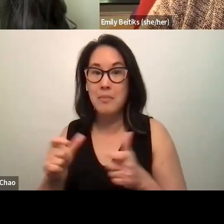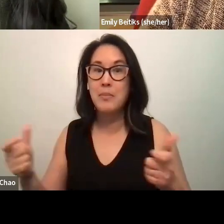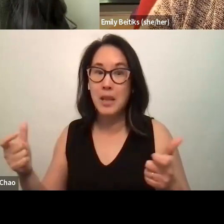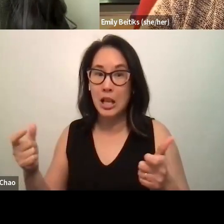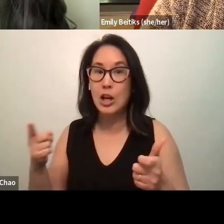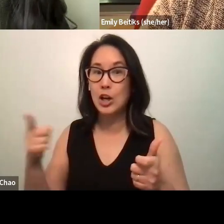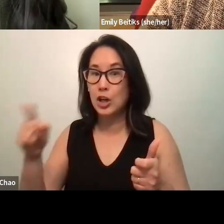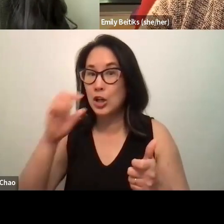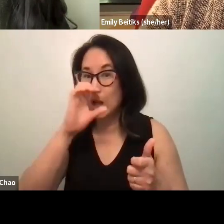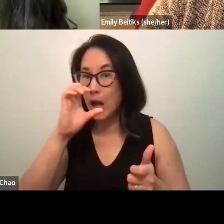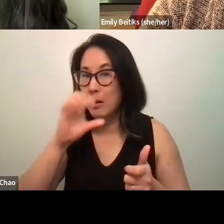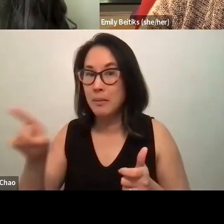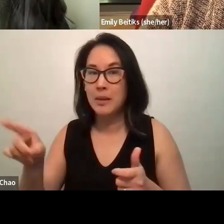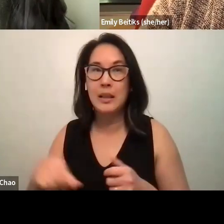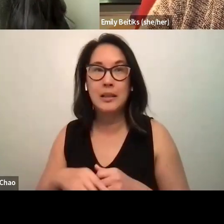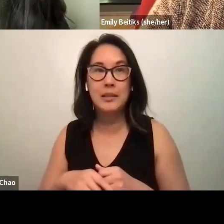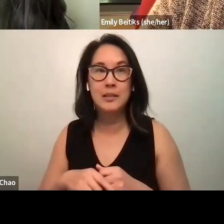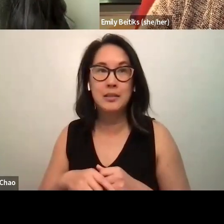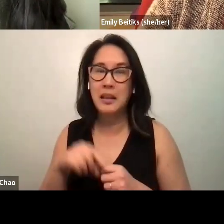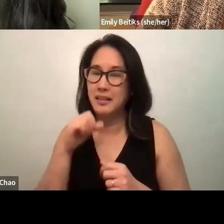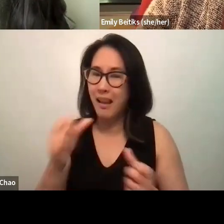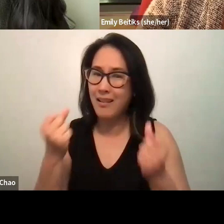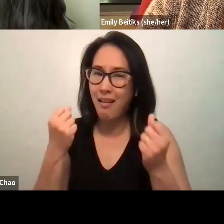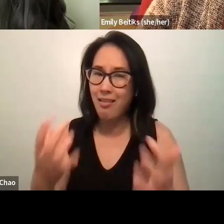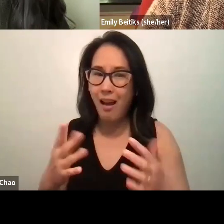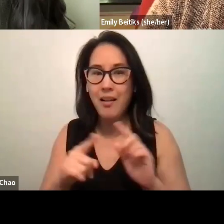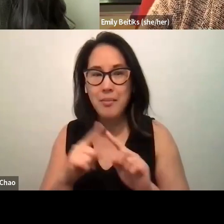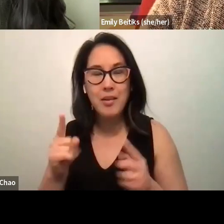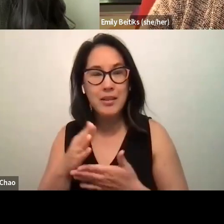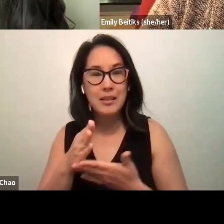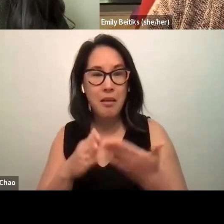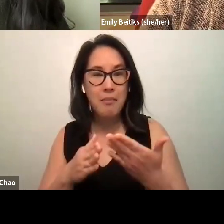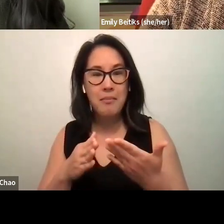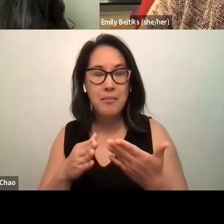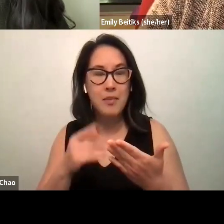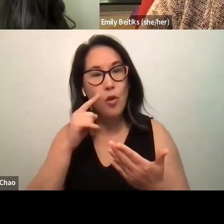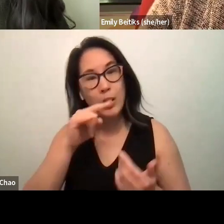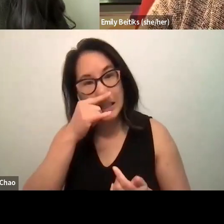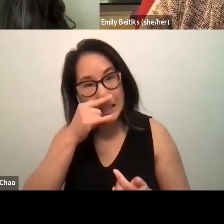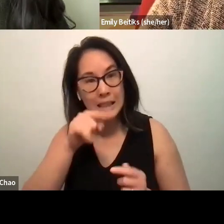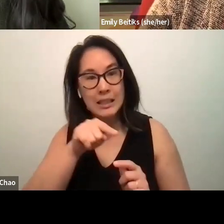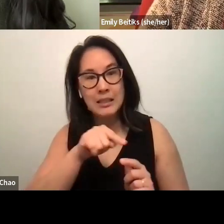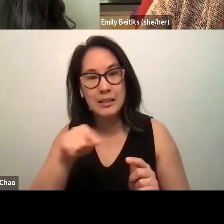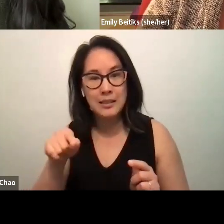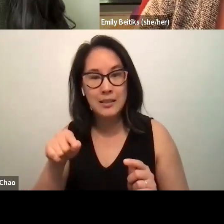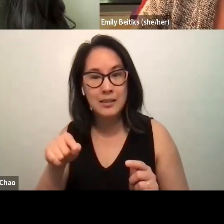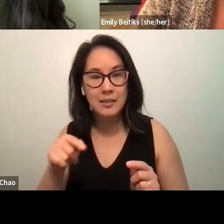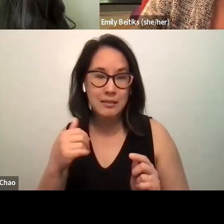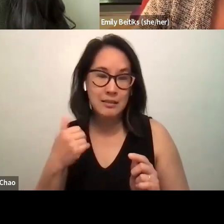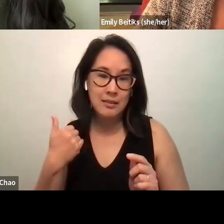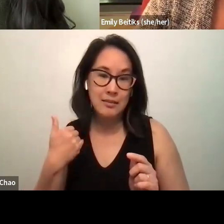mainstream comics. Not a ton, but like some of the ones meant for kids have had